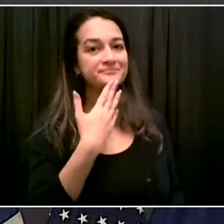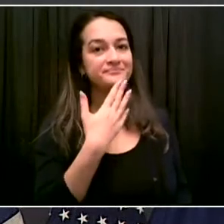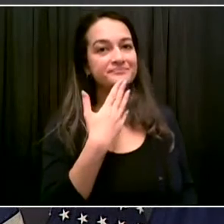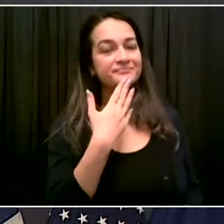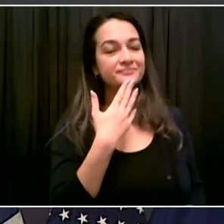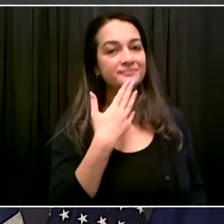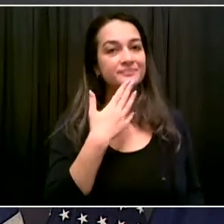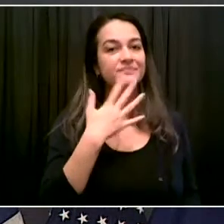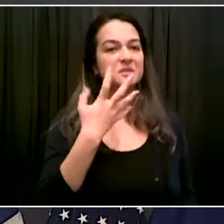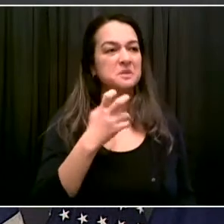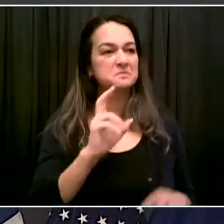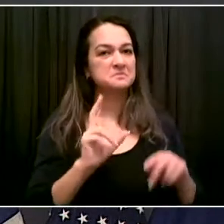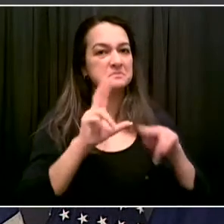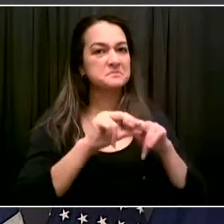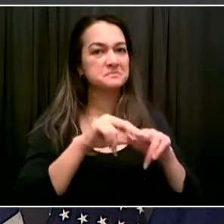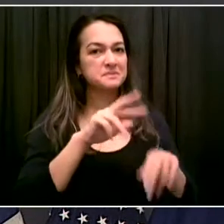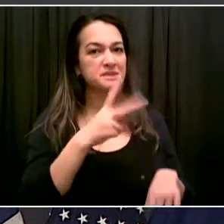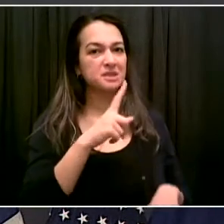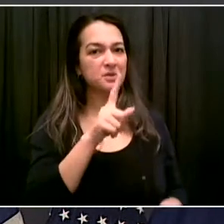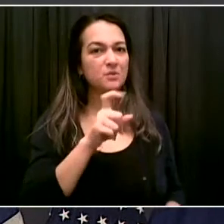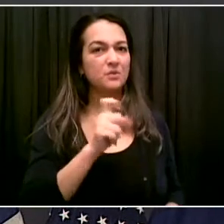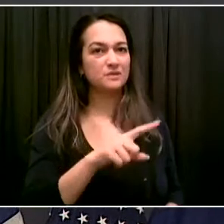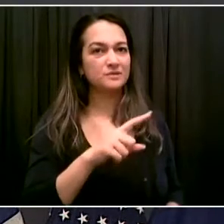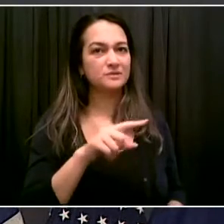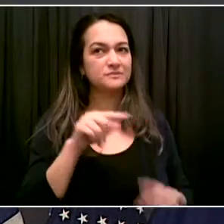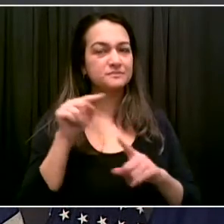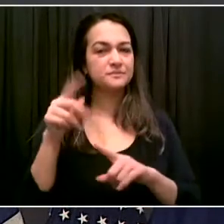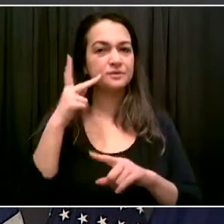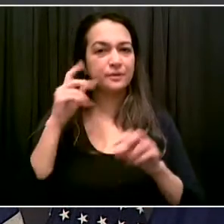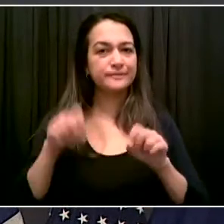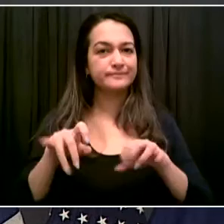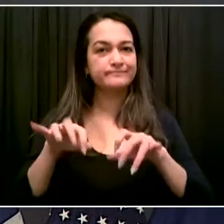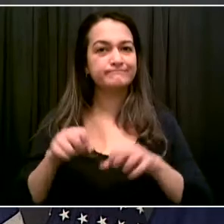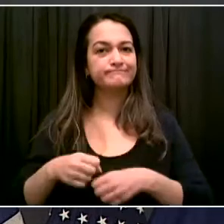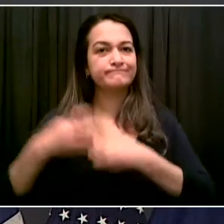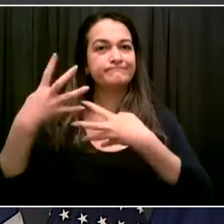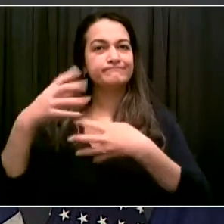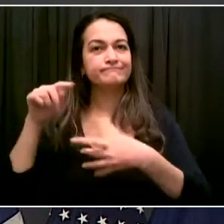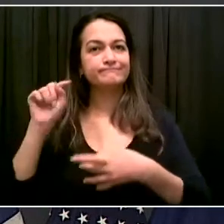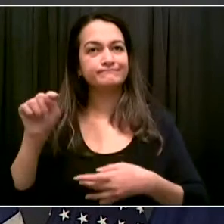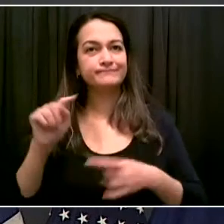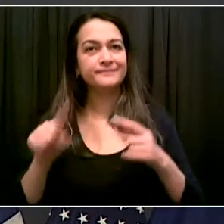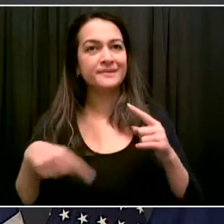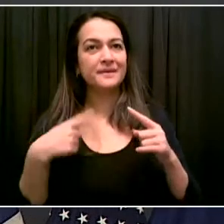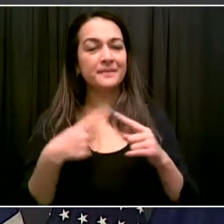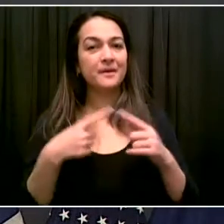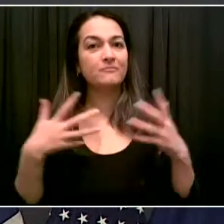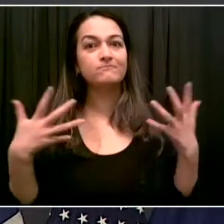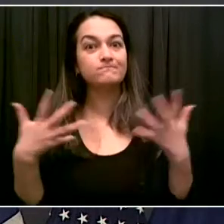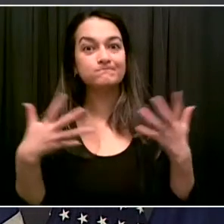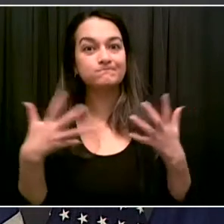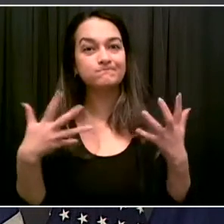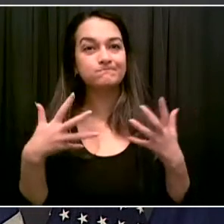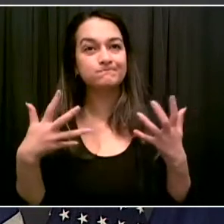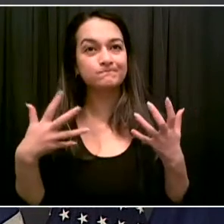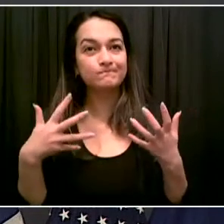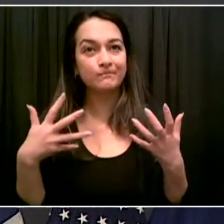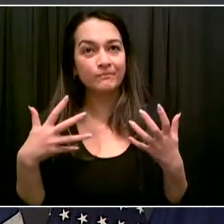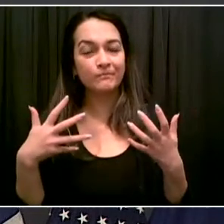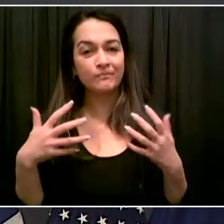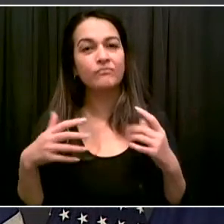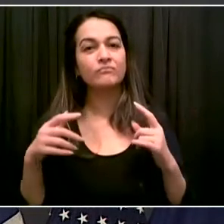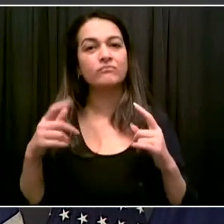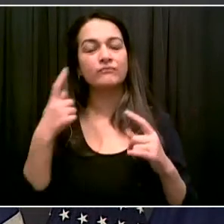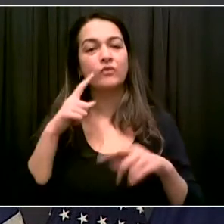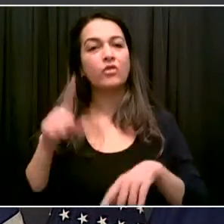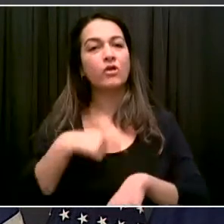point 4, was find a long-term vision, and that, I guess, would be left to your successor. I know a lot of